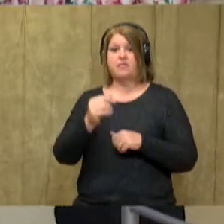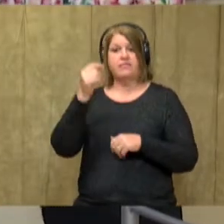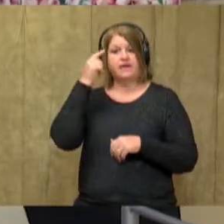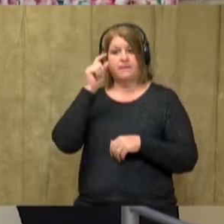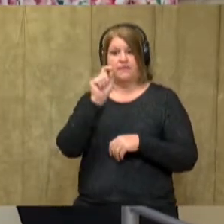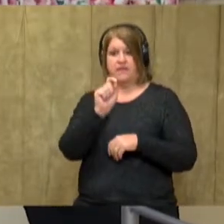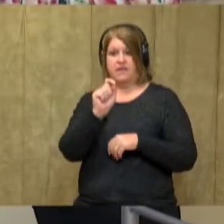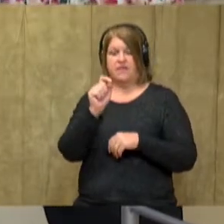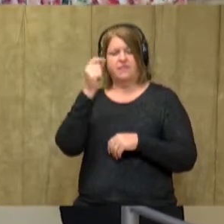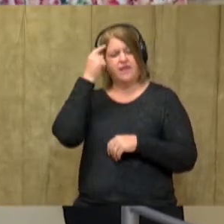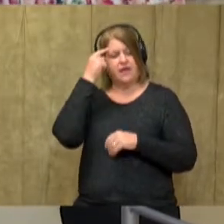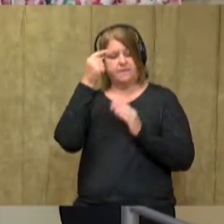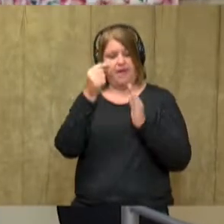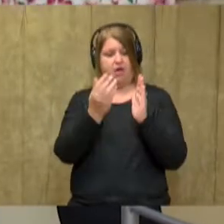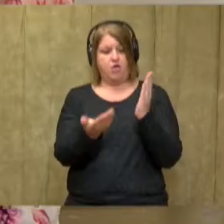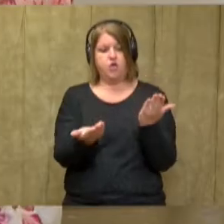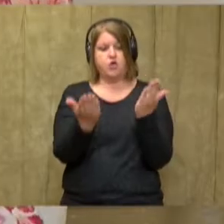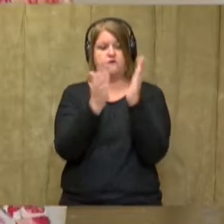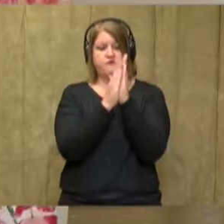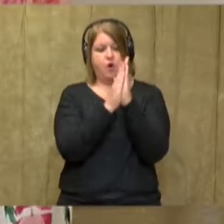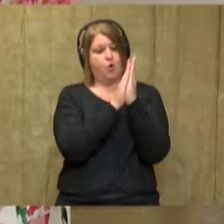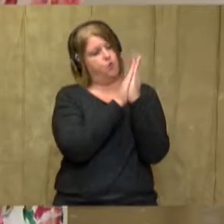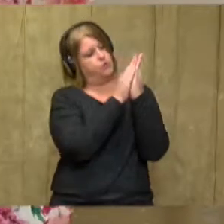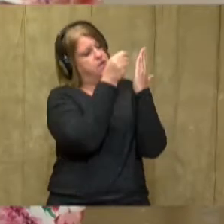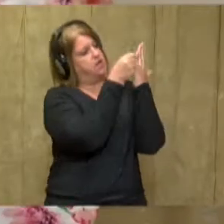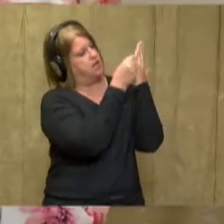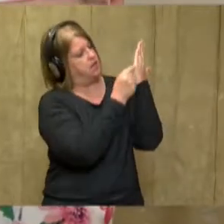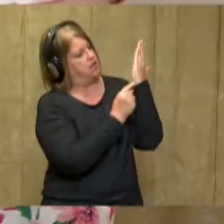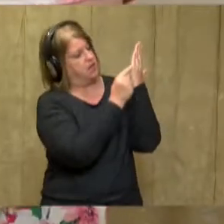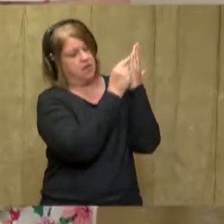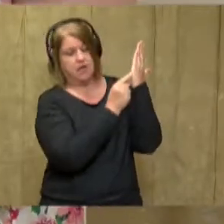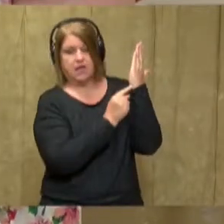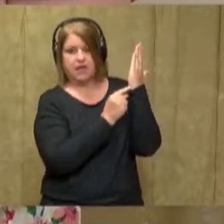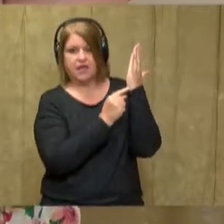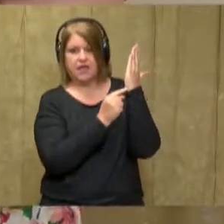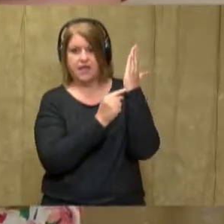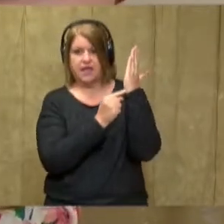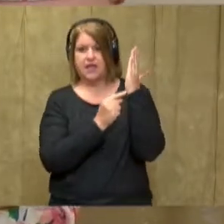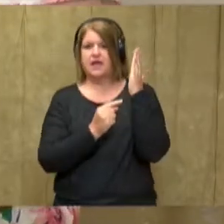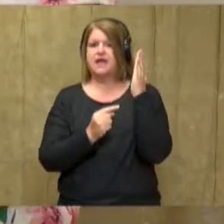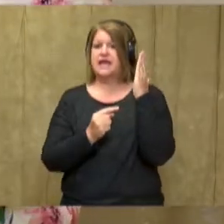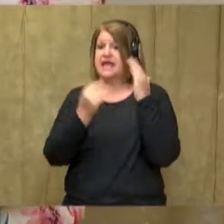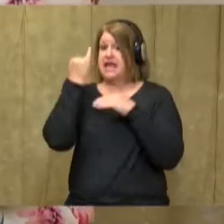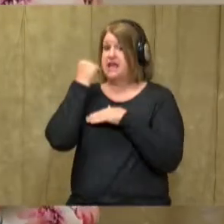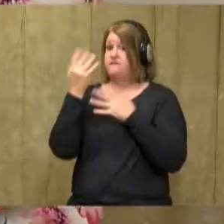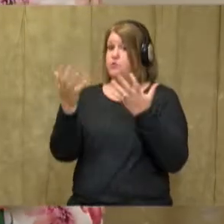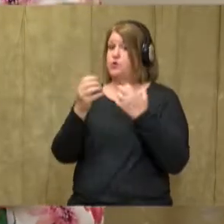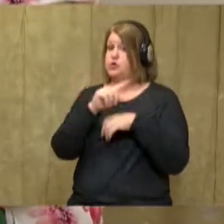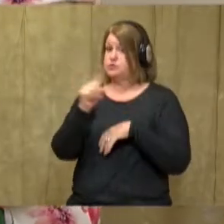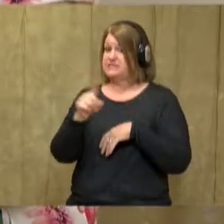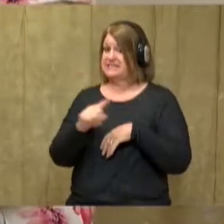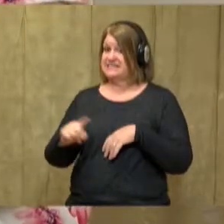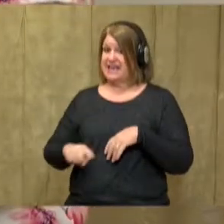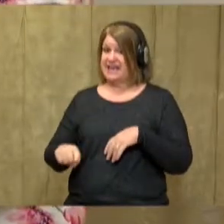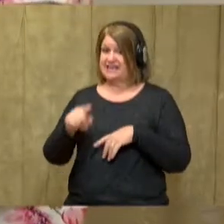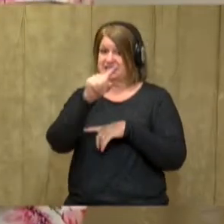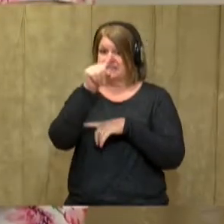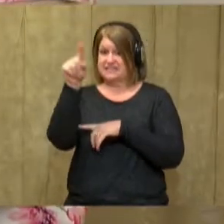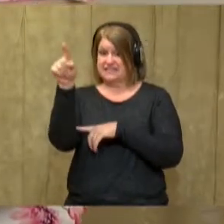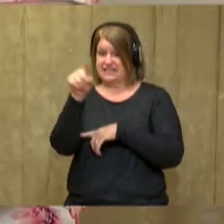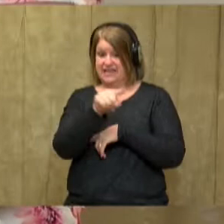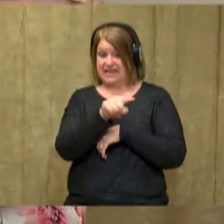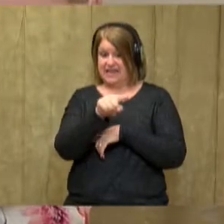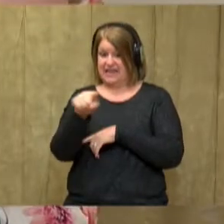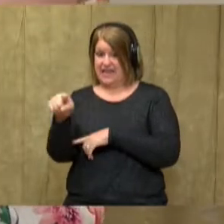about your fold when you cut out your vase today. Now, if you want to do kind of a zigzag shaped vase, you would kind of zig in and